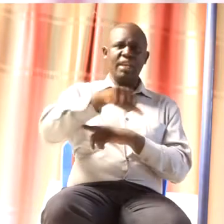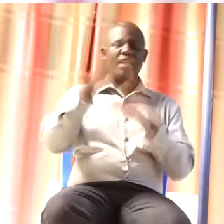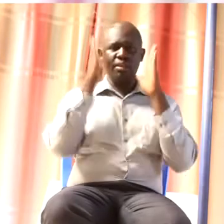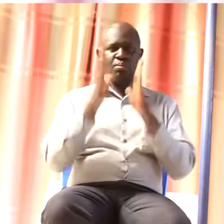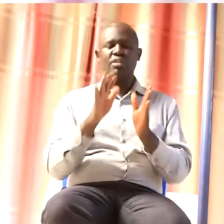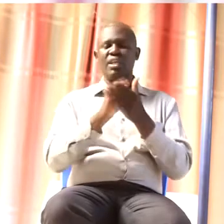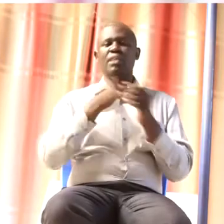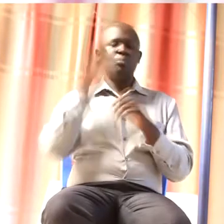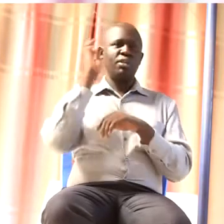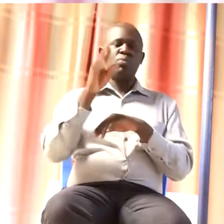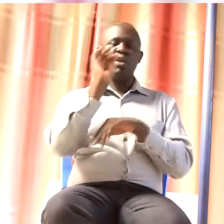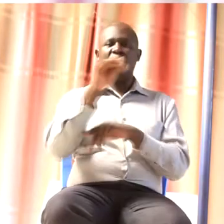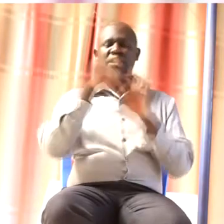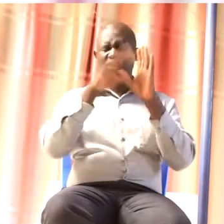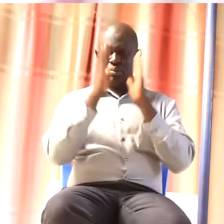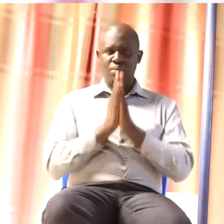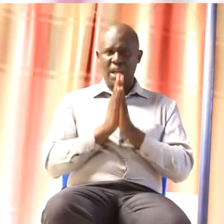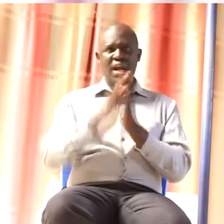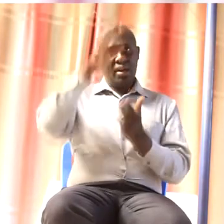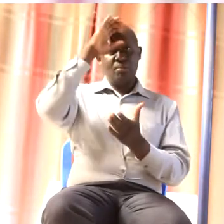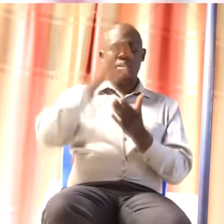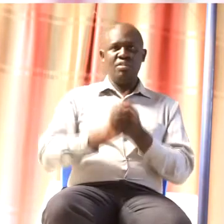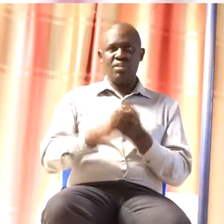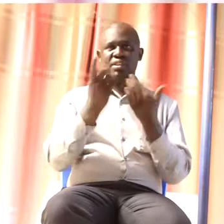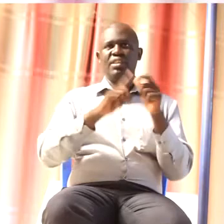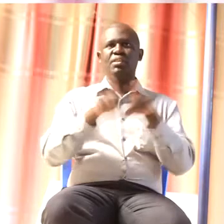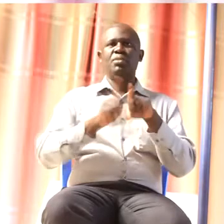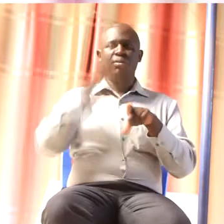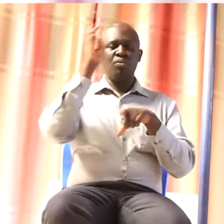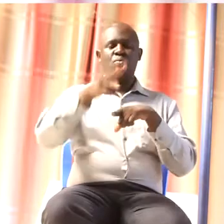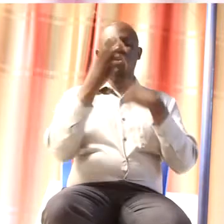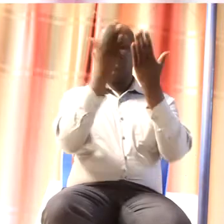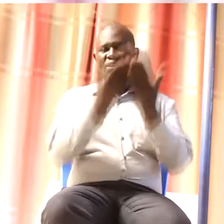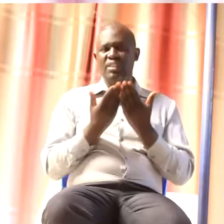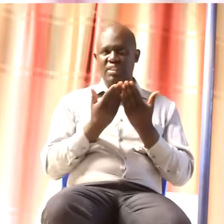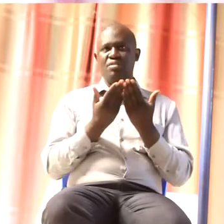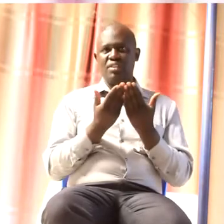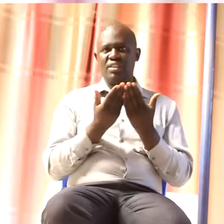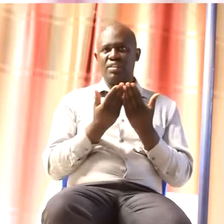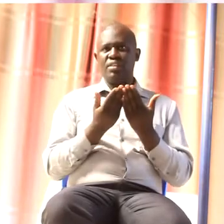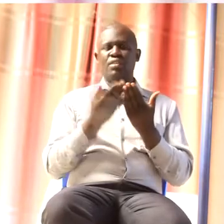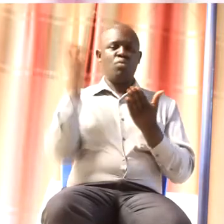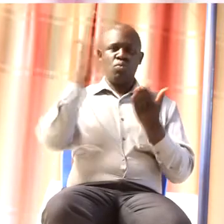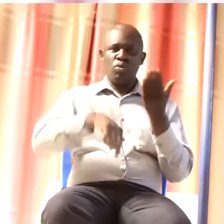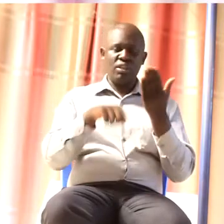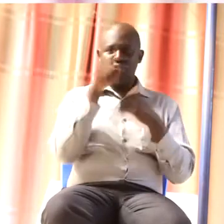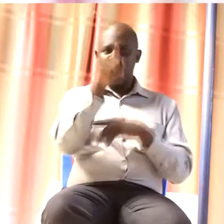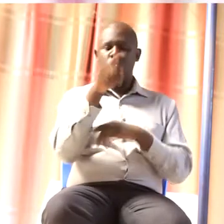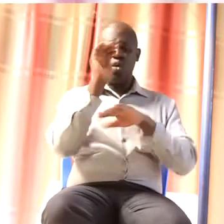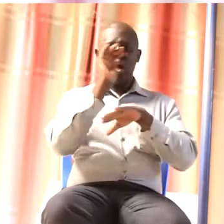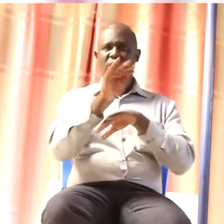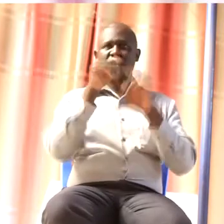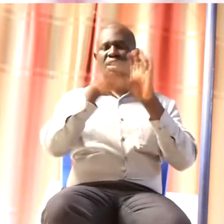ask in prayer believing, I shall receive it. Amen. Whatsoever you ask in